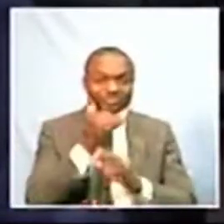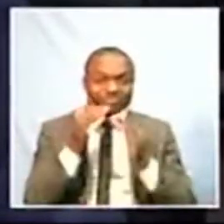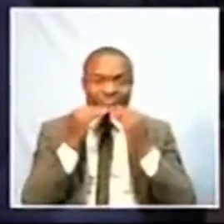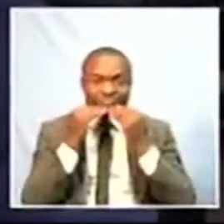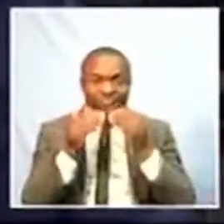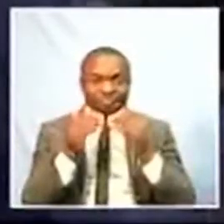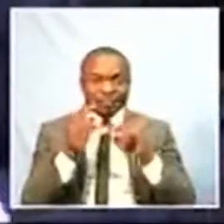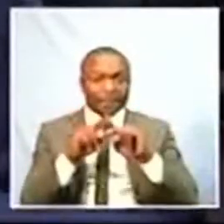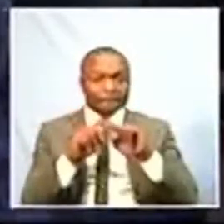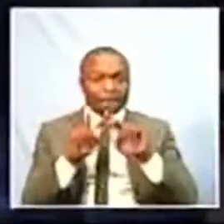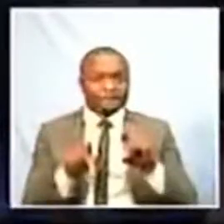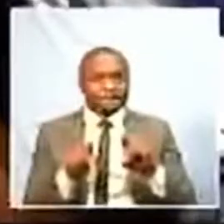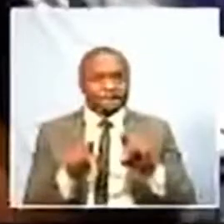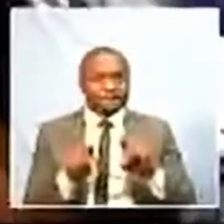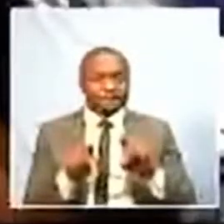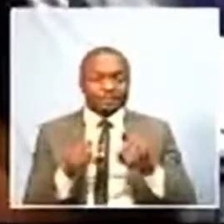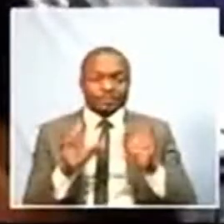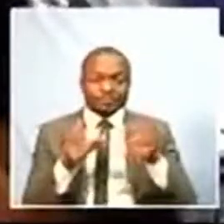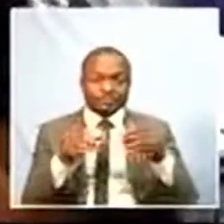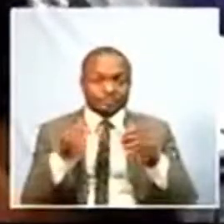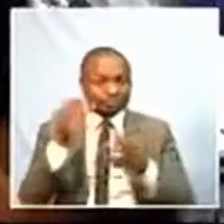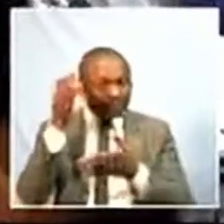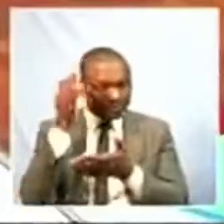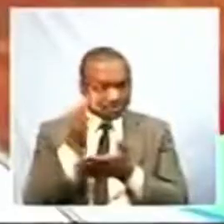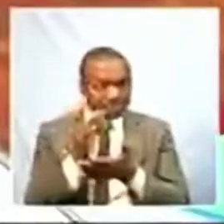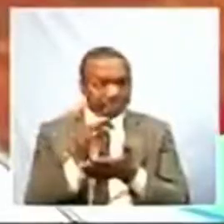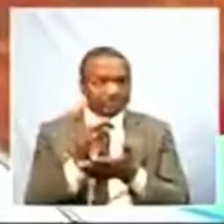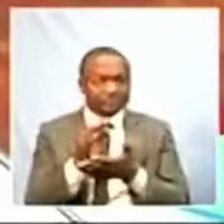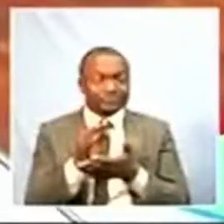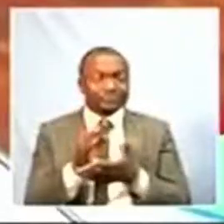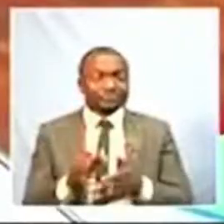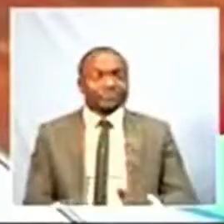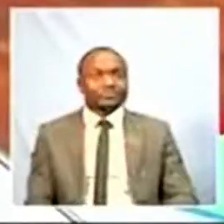you, Chair. Council Secretary.